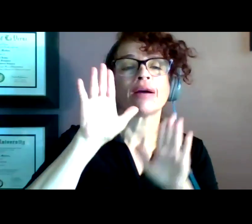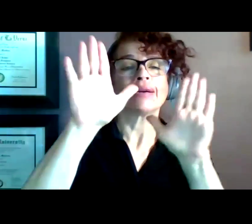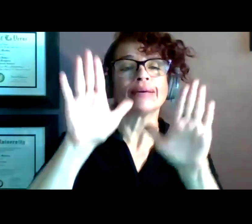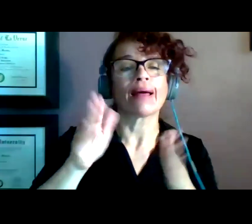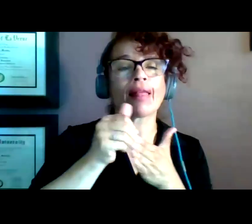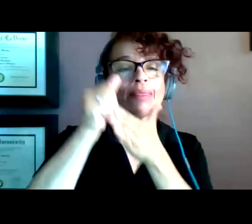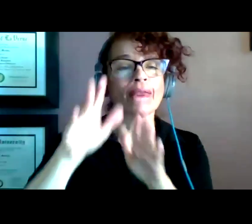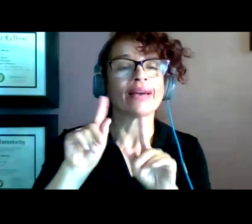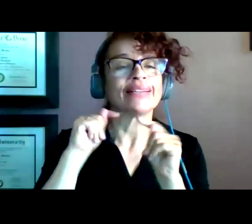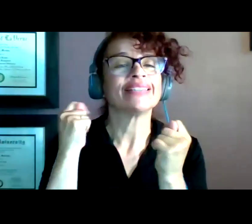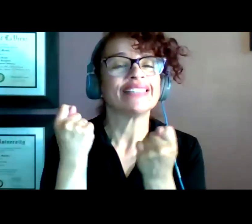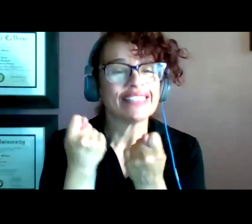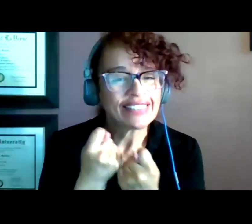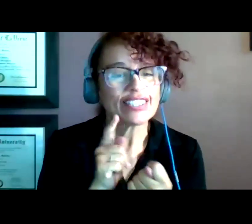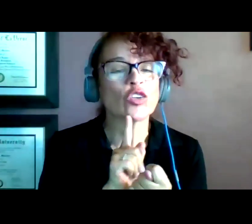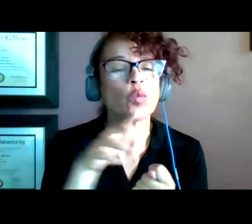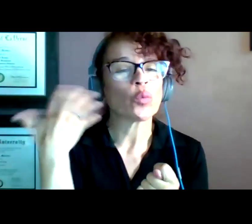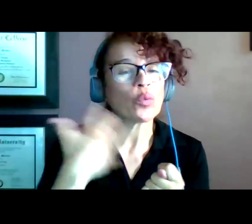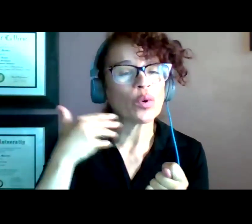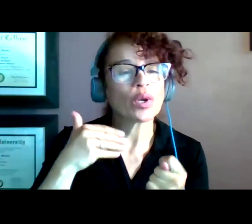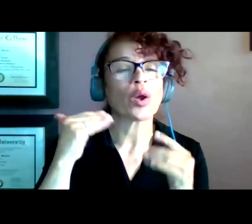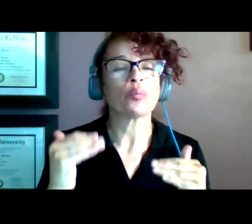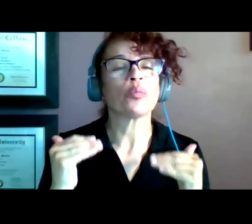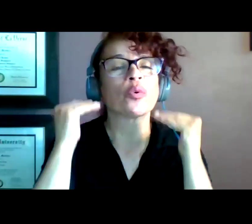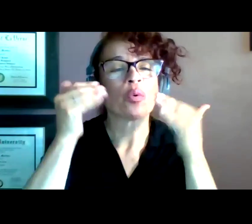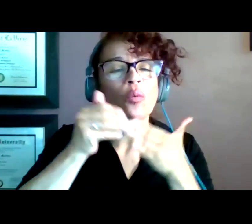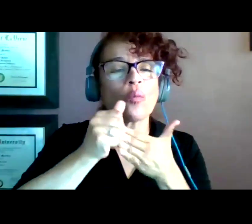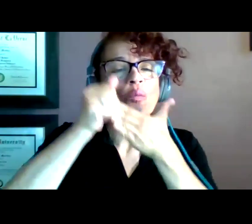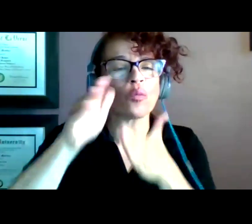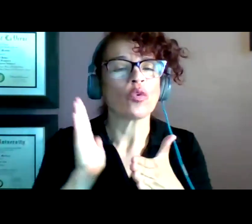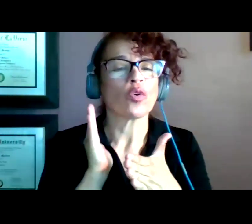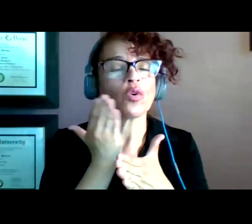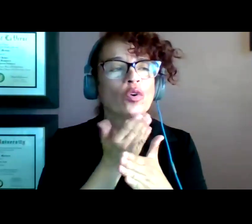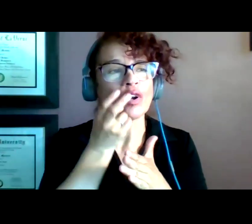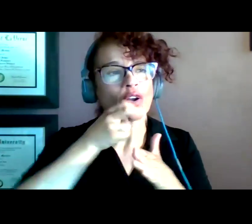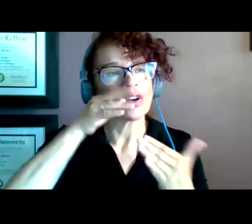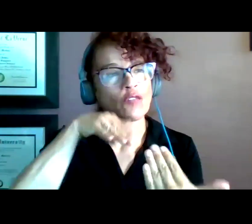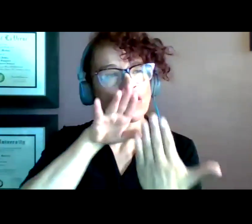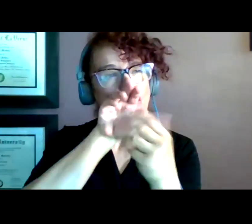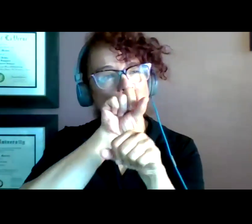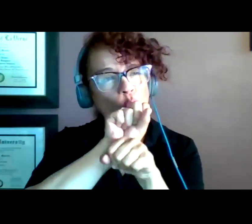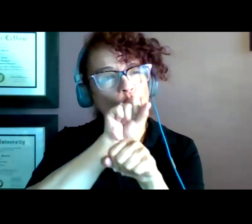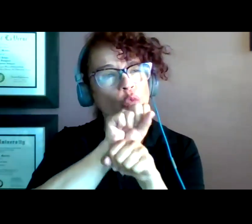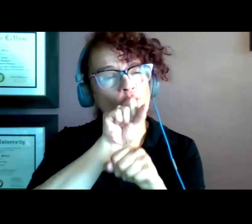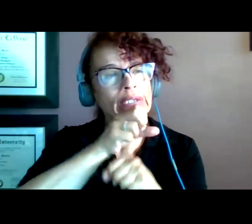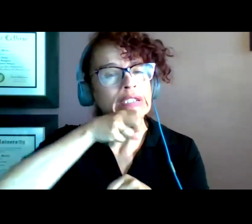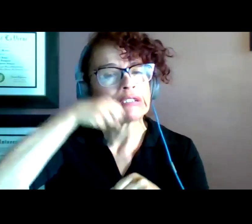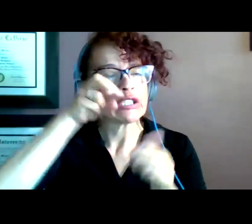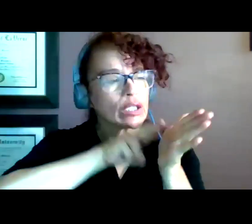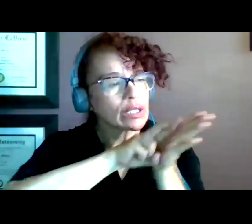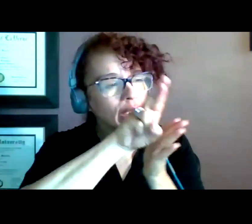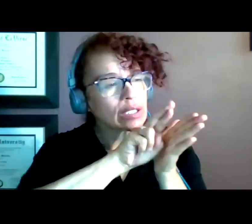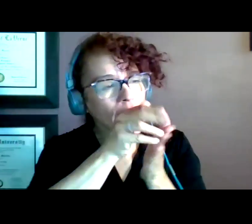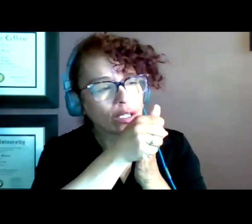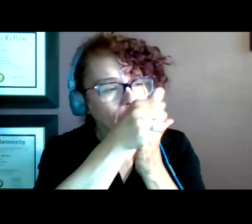our leadership team. We're thrilled she had this promotion. She leads all of our external facing work, our aging resource